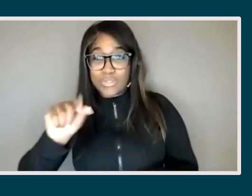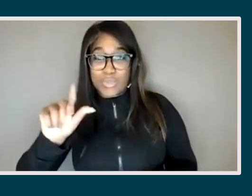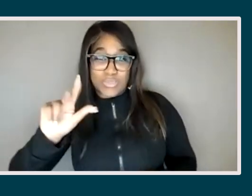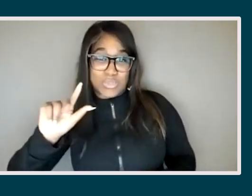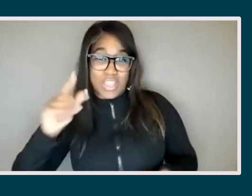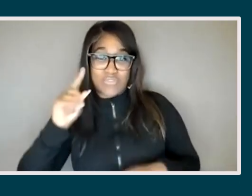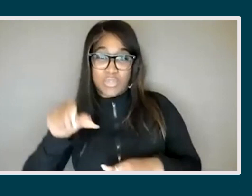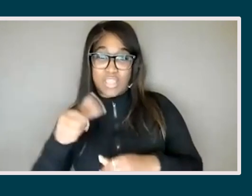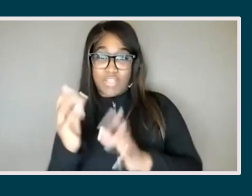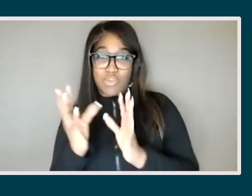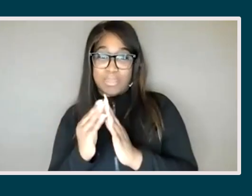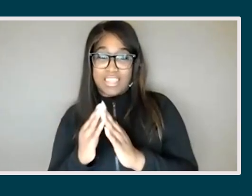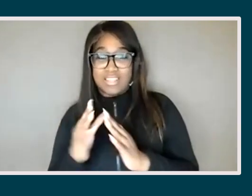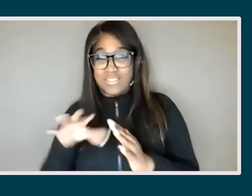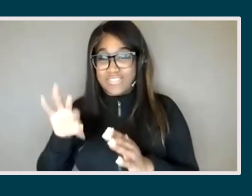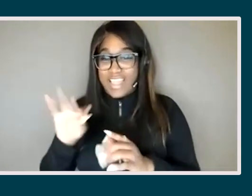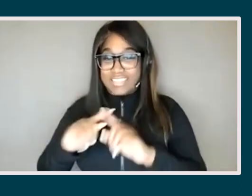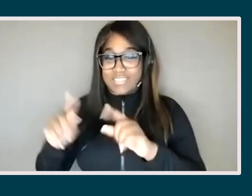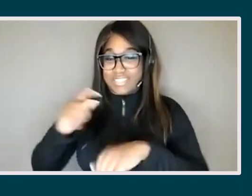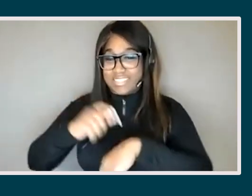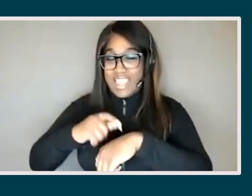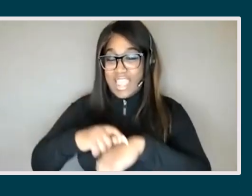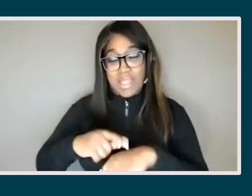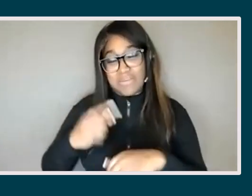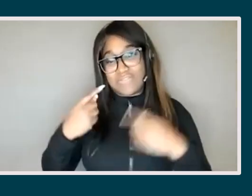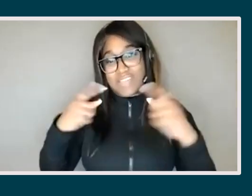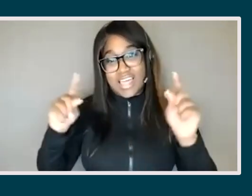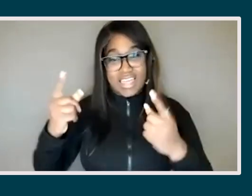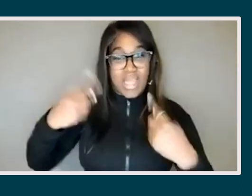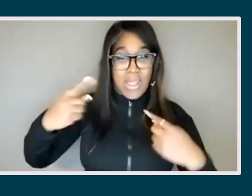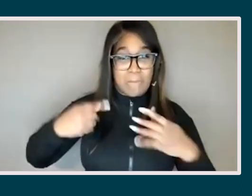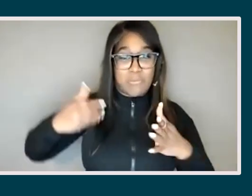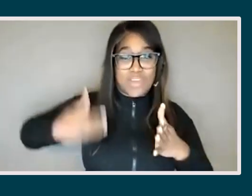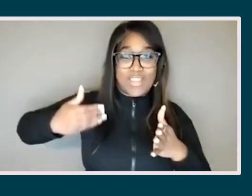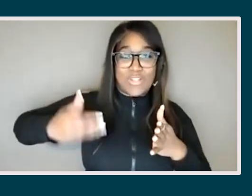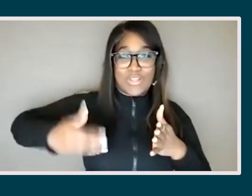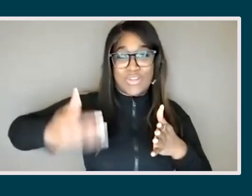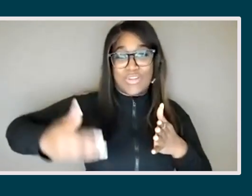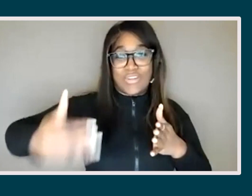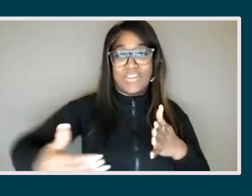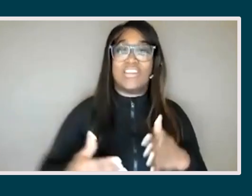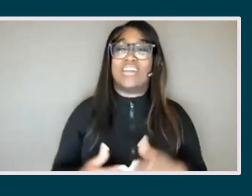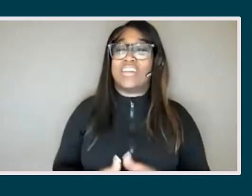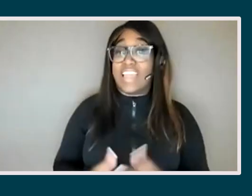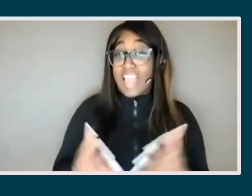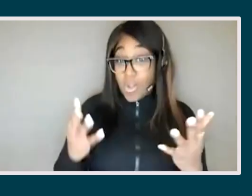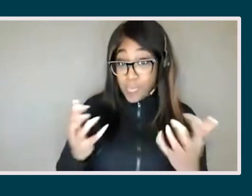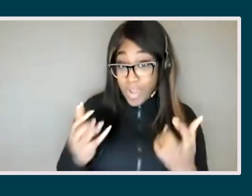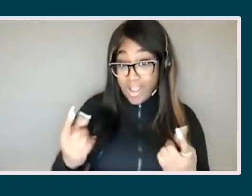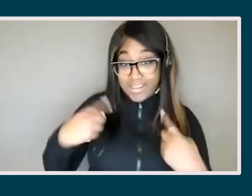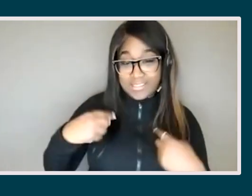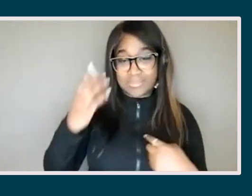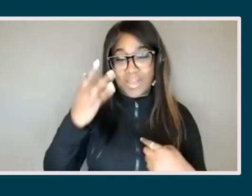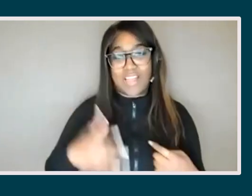put it at a different time? So I will finally be able to start coming on a more regular basis. And I want to, because I could feel that